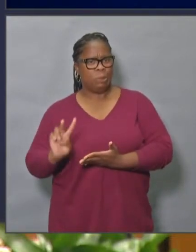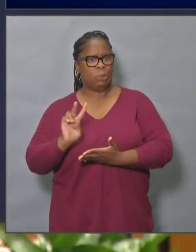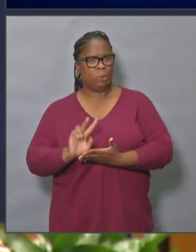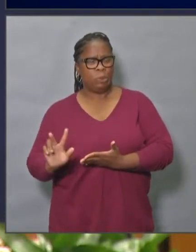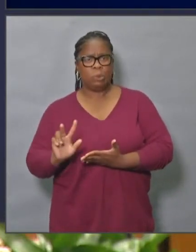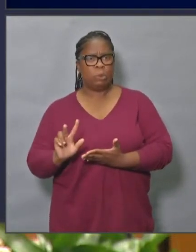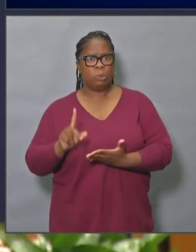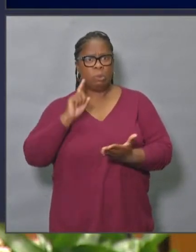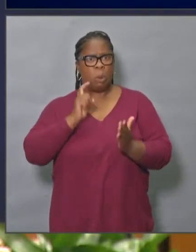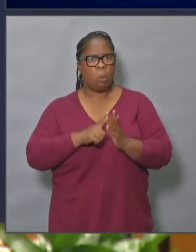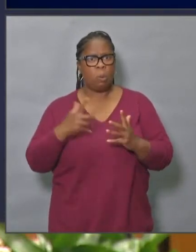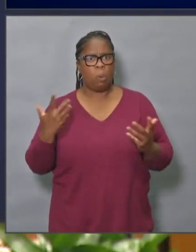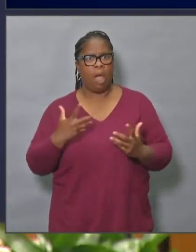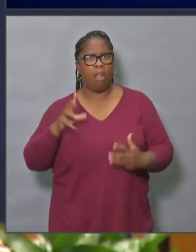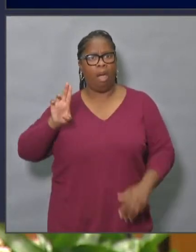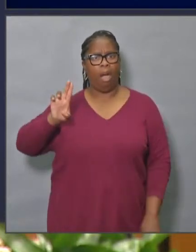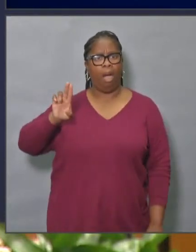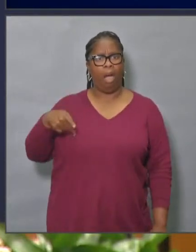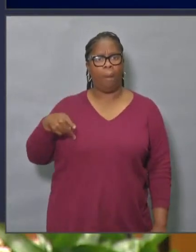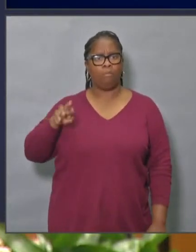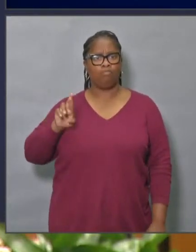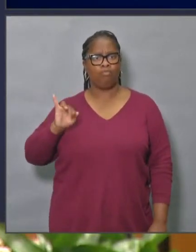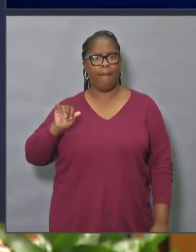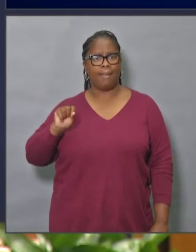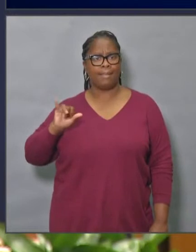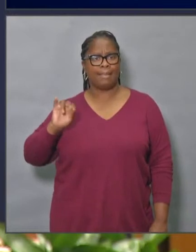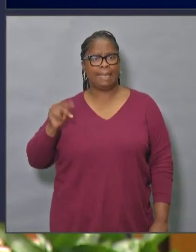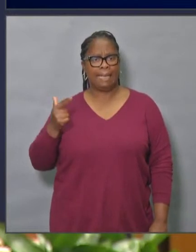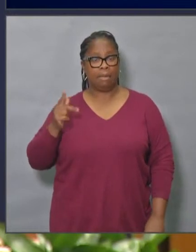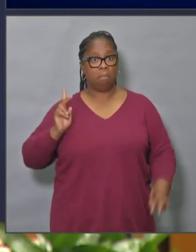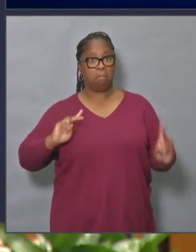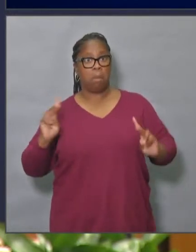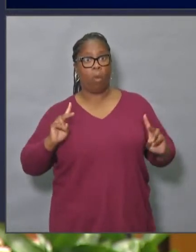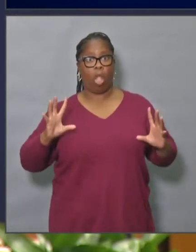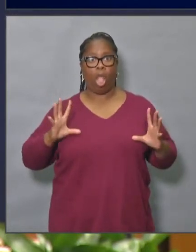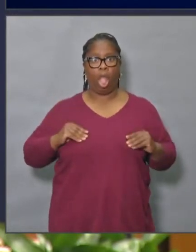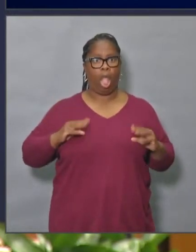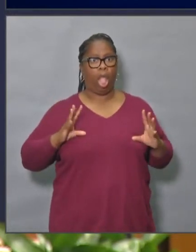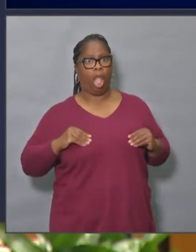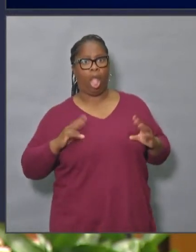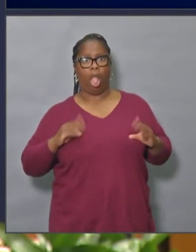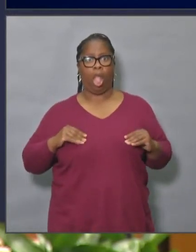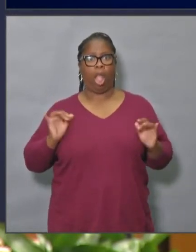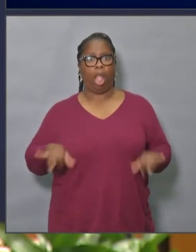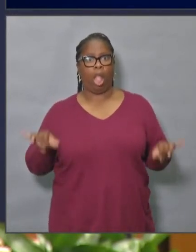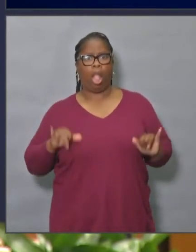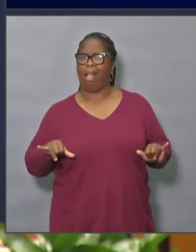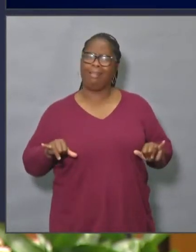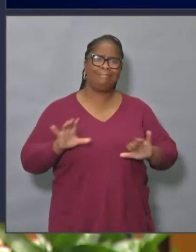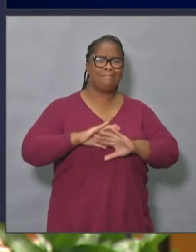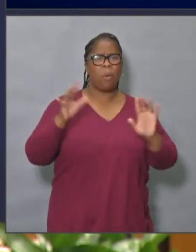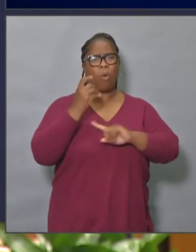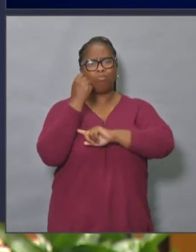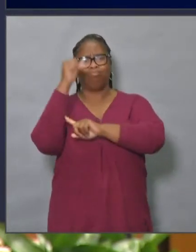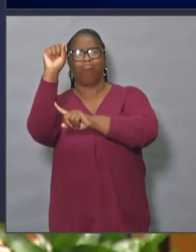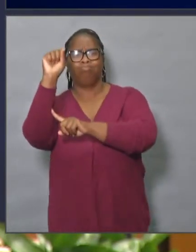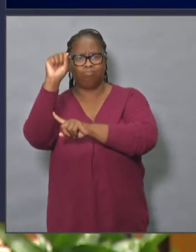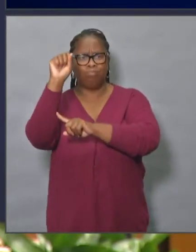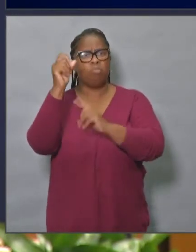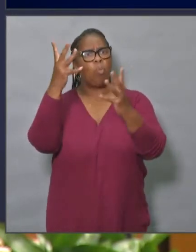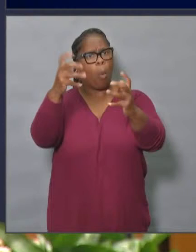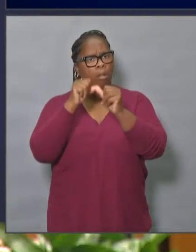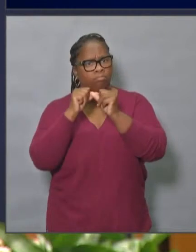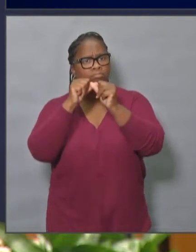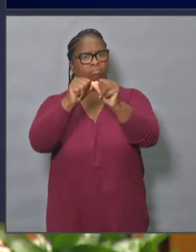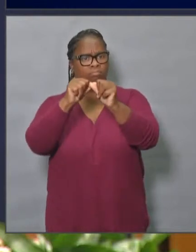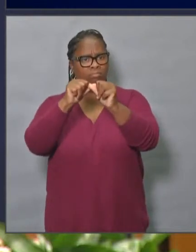uprising that calls for necessary investment and lasting change because Black Lives